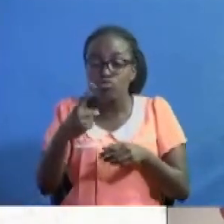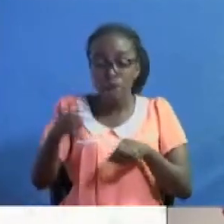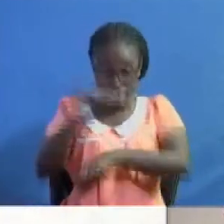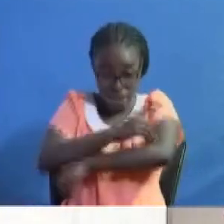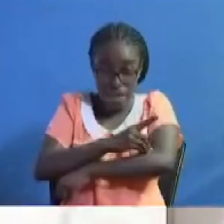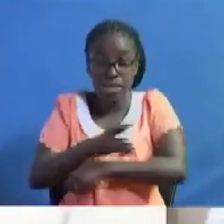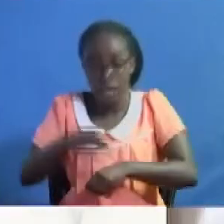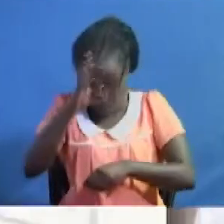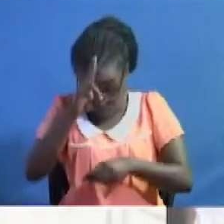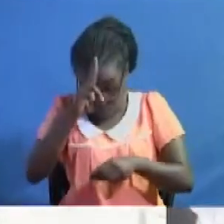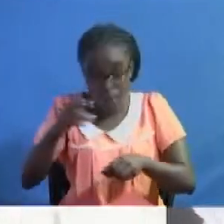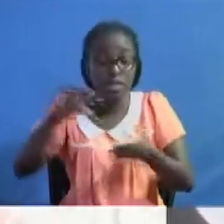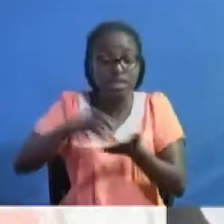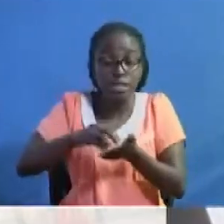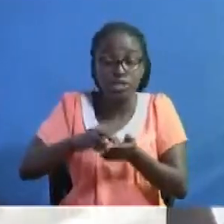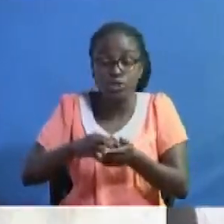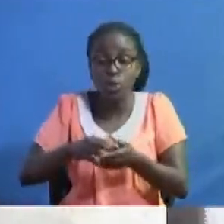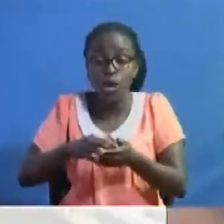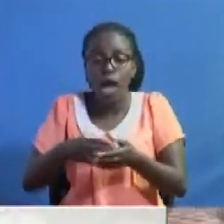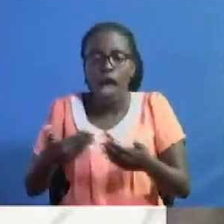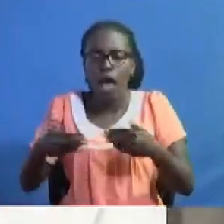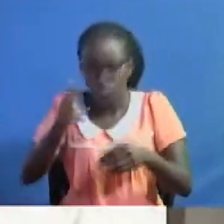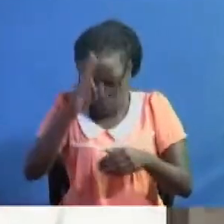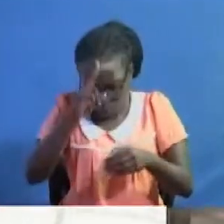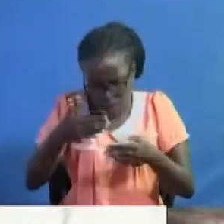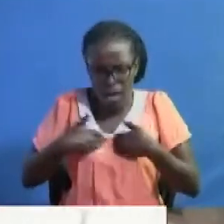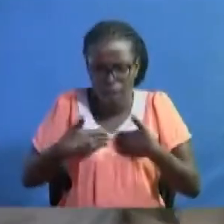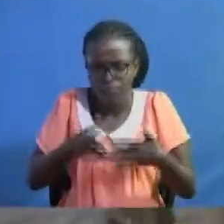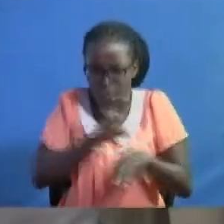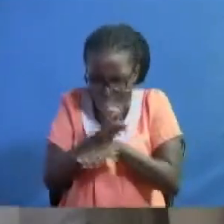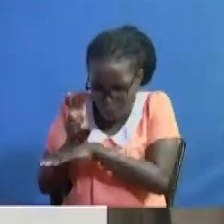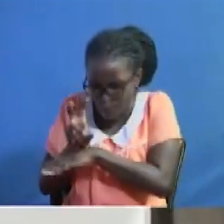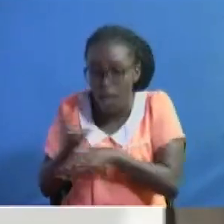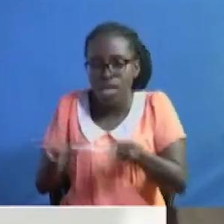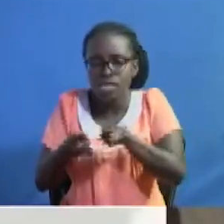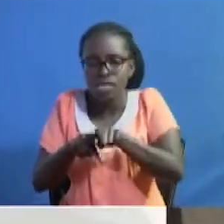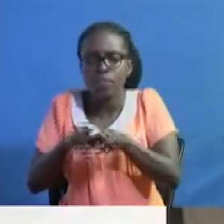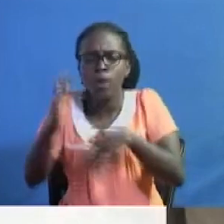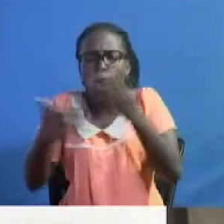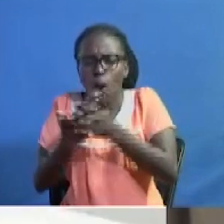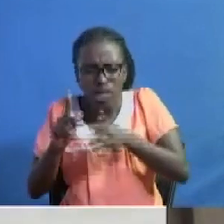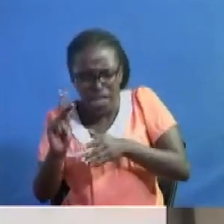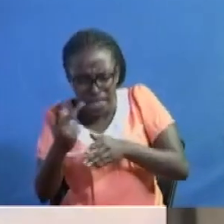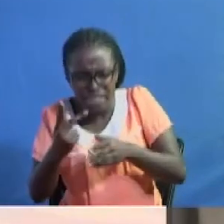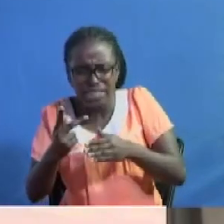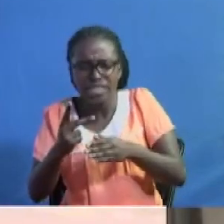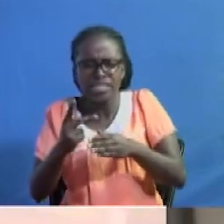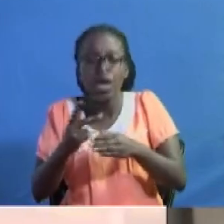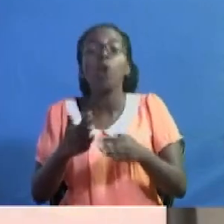station officers have been transferred to ensure a fair and unbiased investigation as Kenyans anticipate